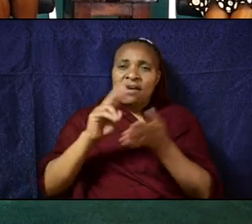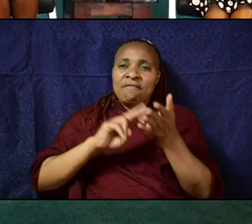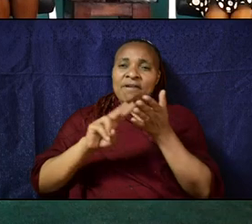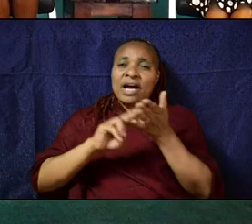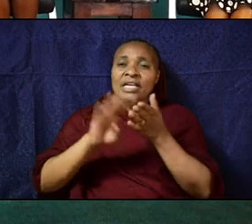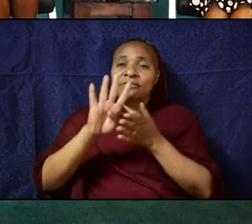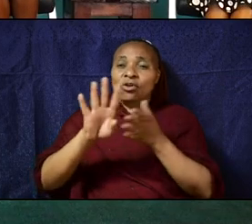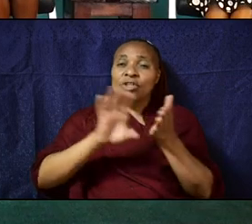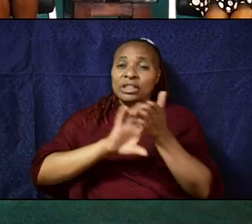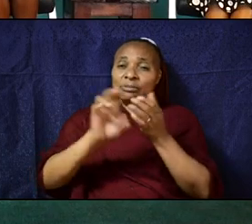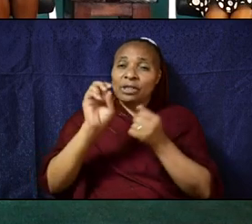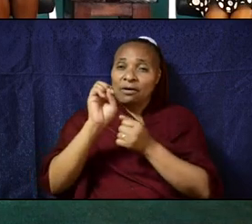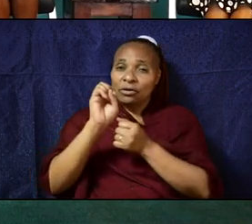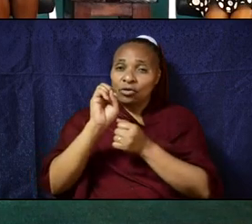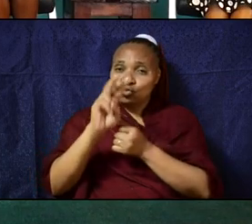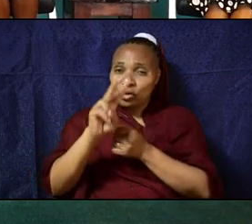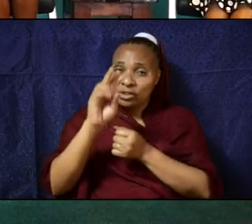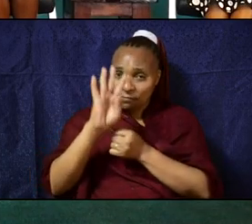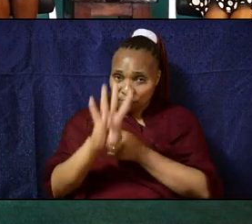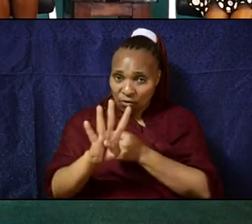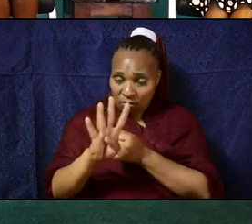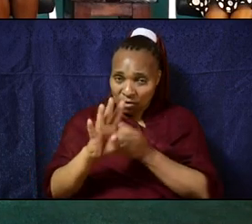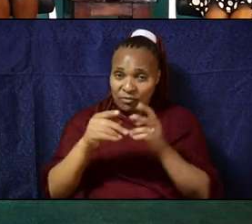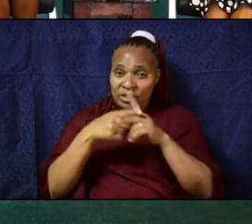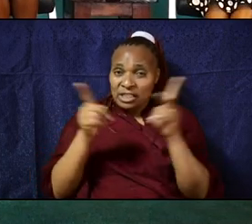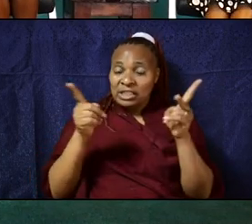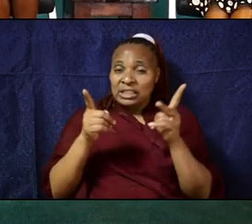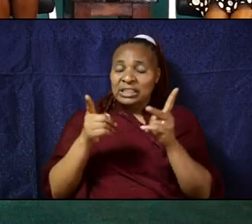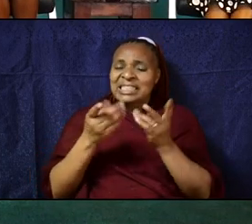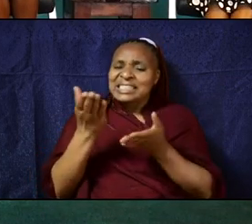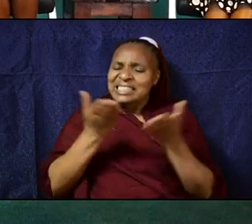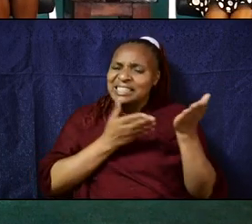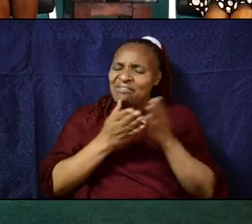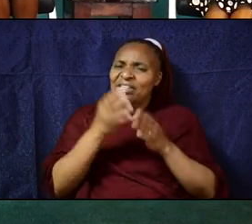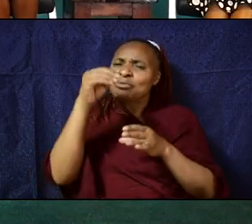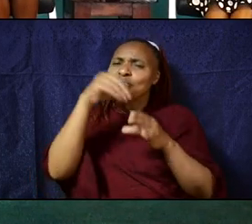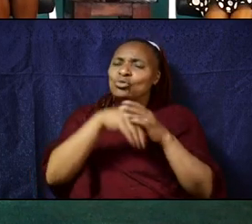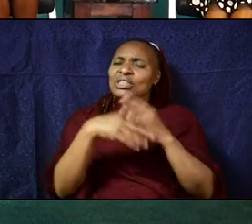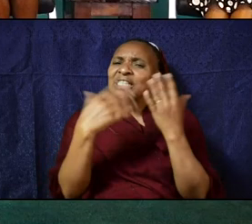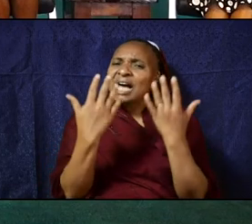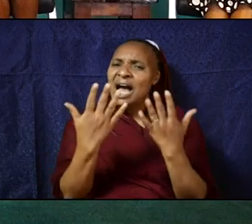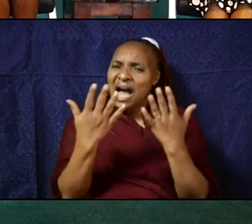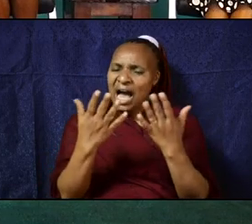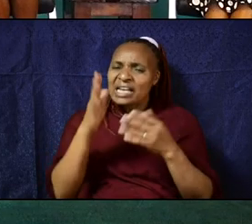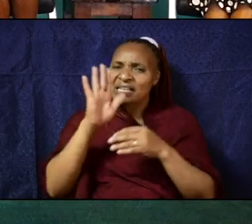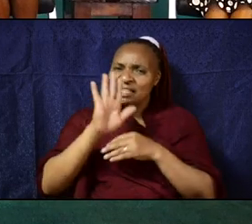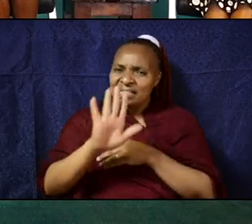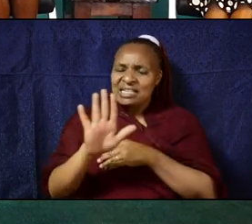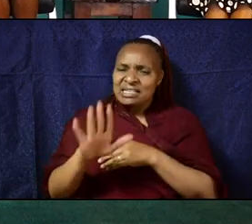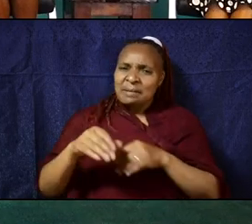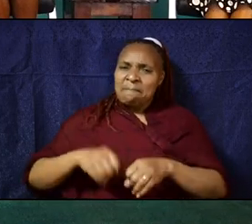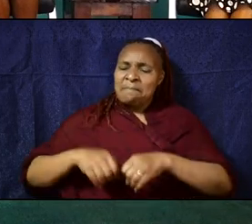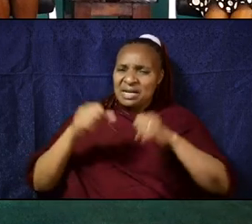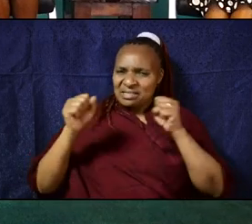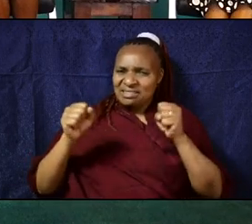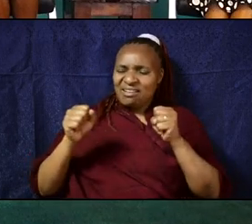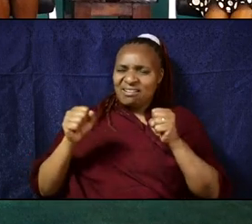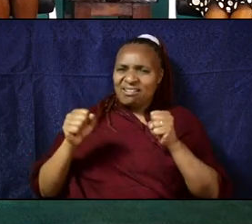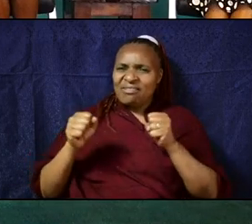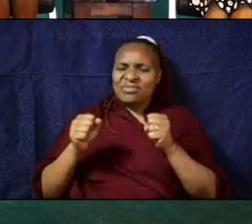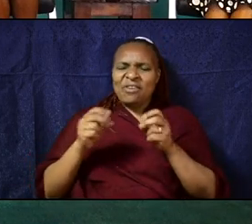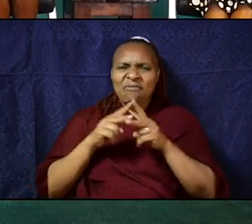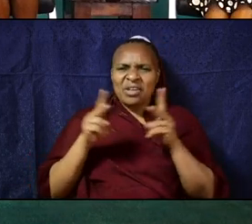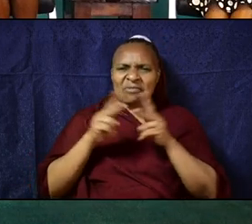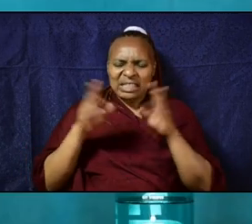verse 4 of chapter 24 of Genesis, the servant puts his hand under the thigh of his master. That is it's a